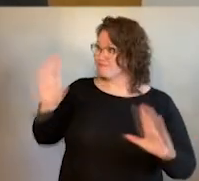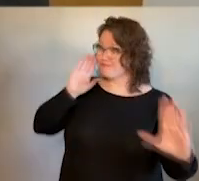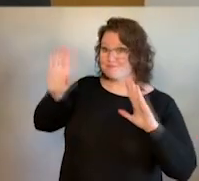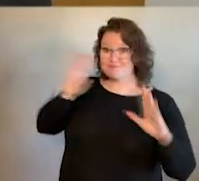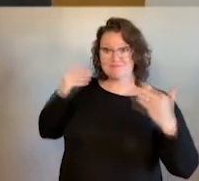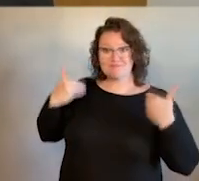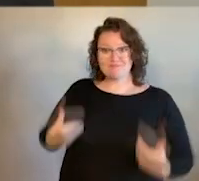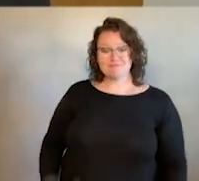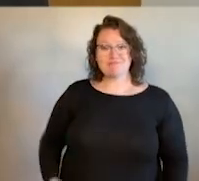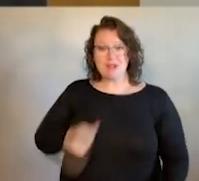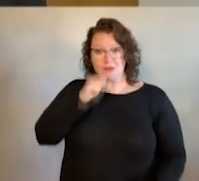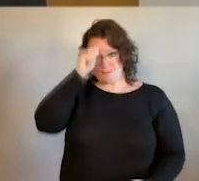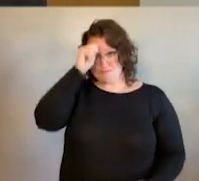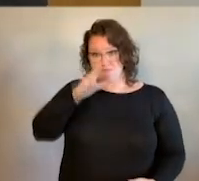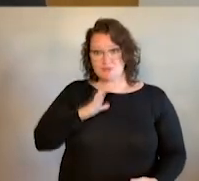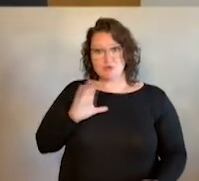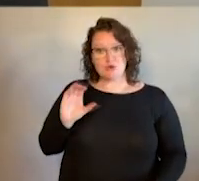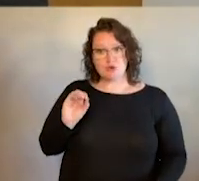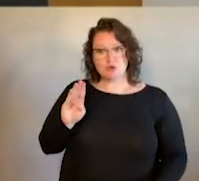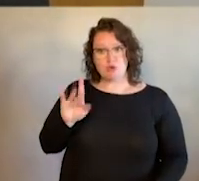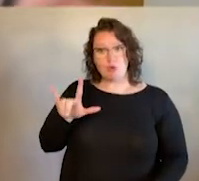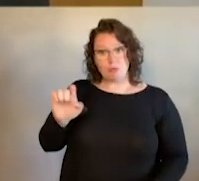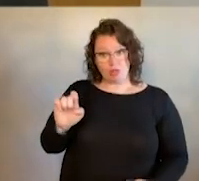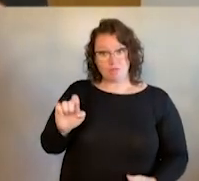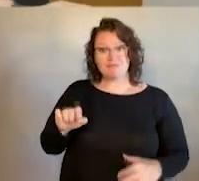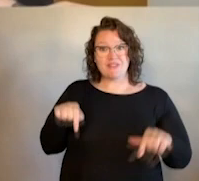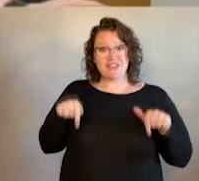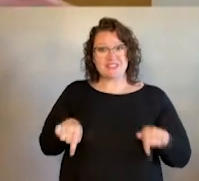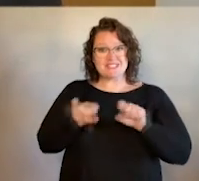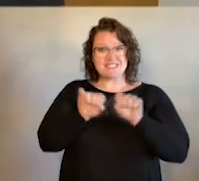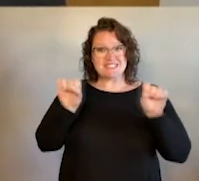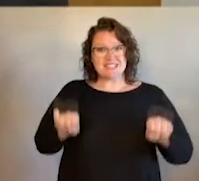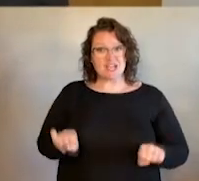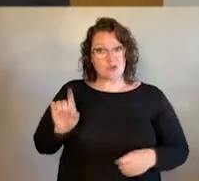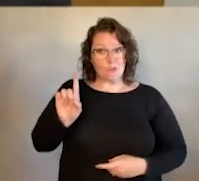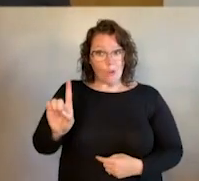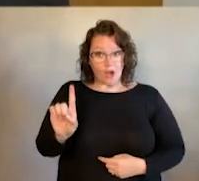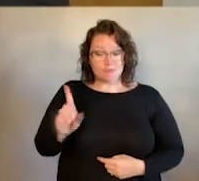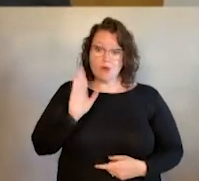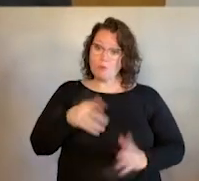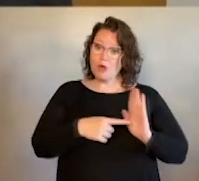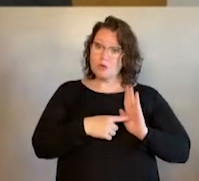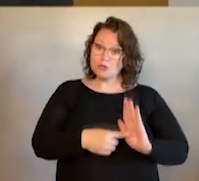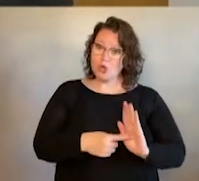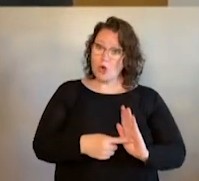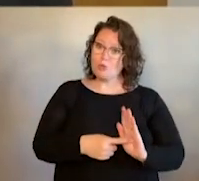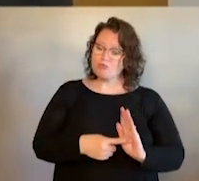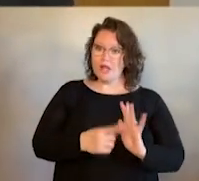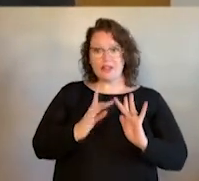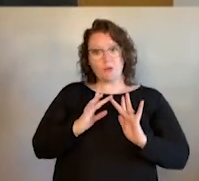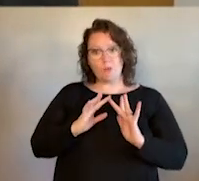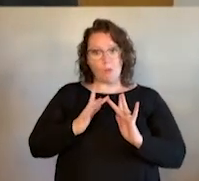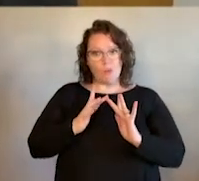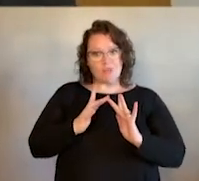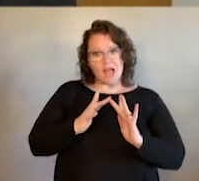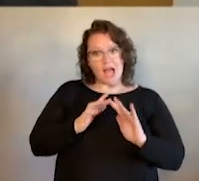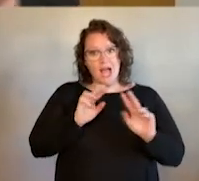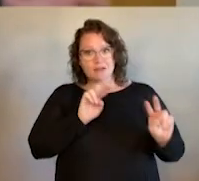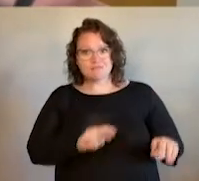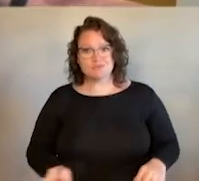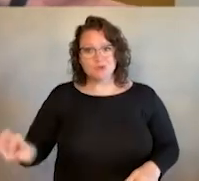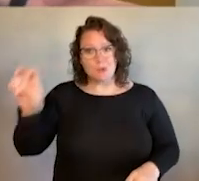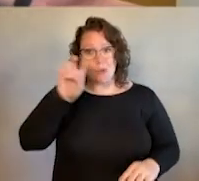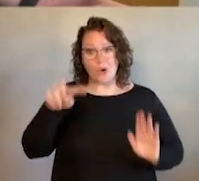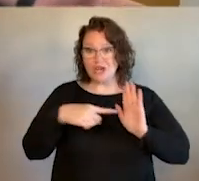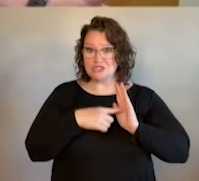is Firefighter Coble with Greenville Fire Rescue, and we're at Station 1, and we're going to give y'all a little virtual station tour and show